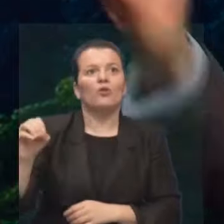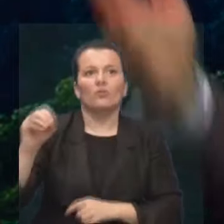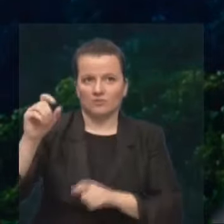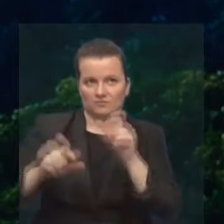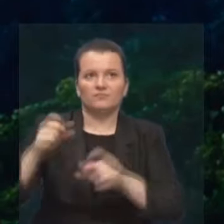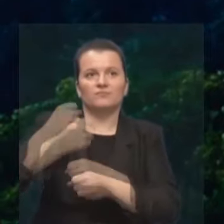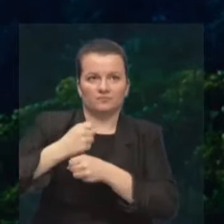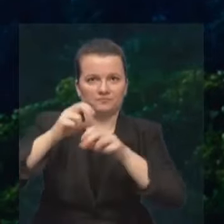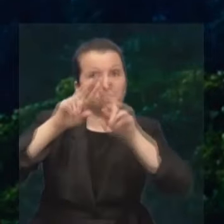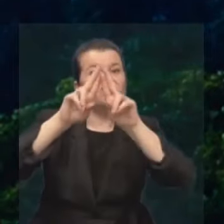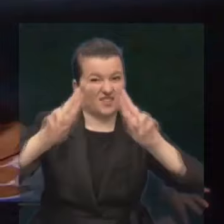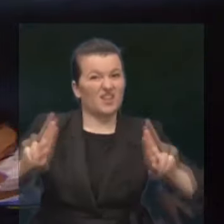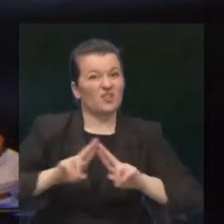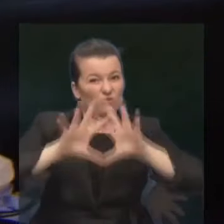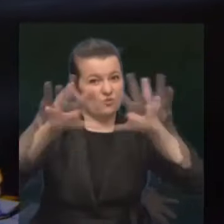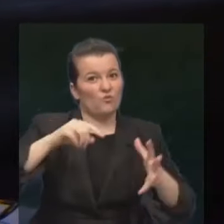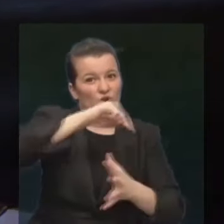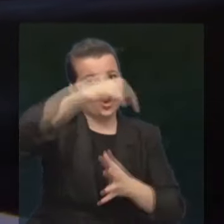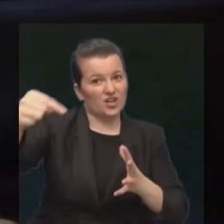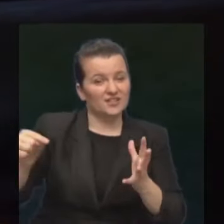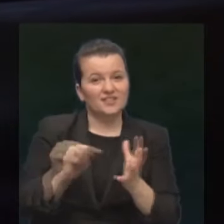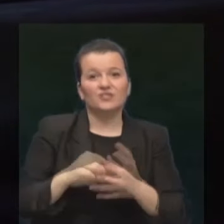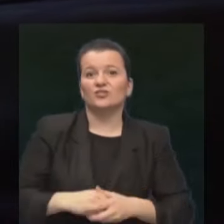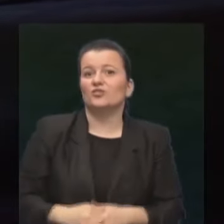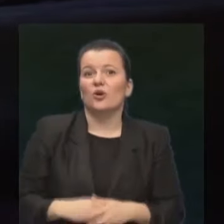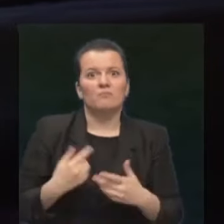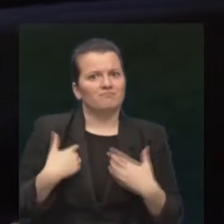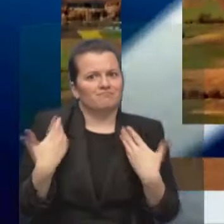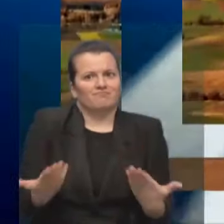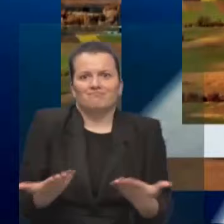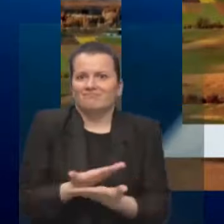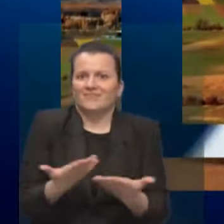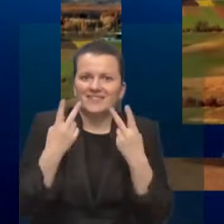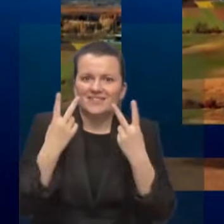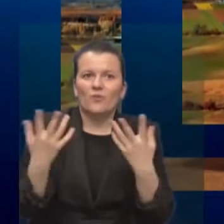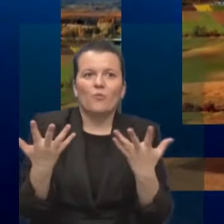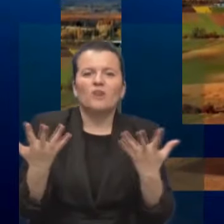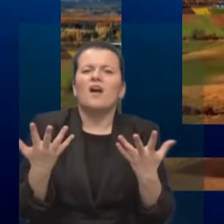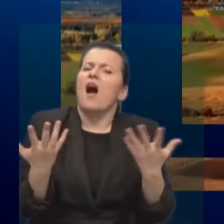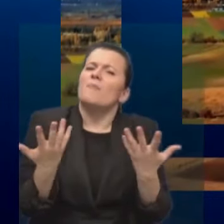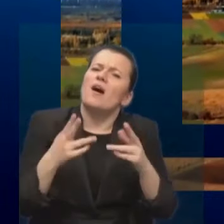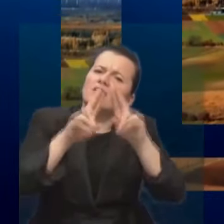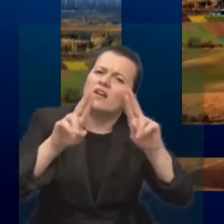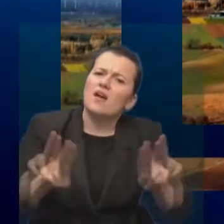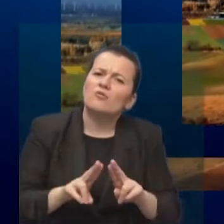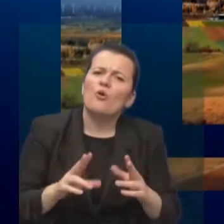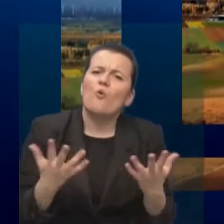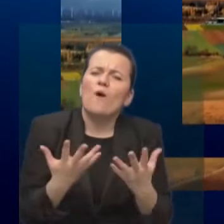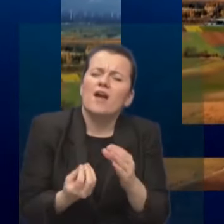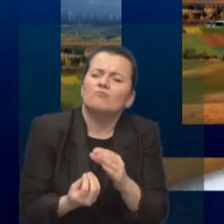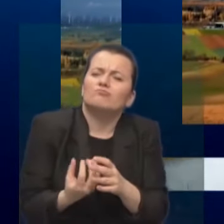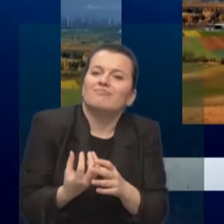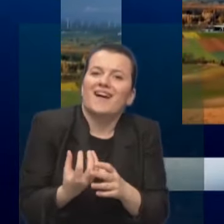and inspire the Renault Group in its new ambitions while bringing it back to the place where it belongs, in the hearts of French people.